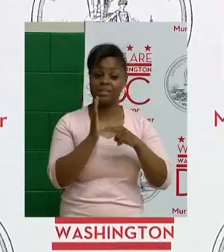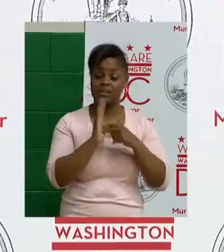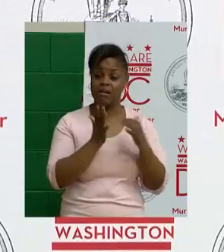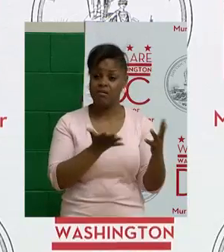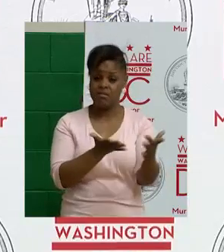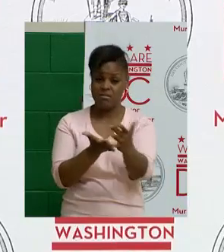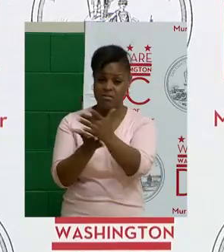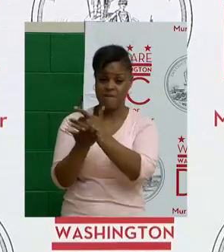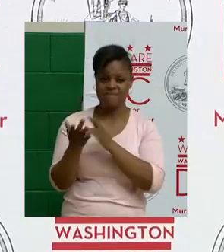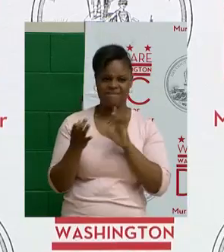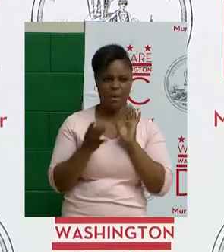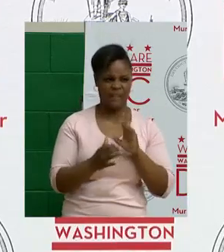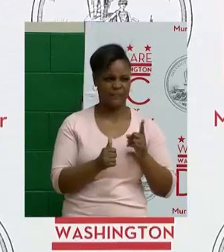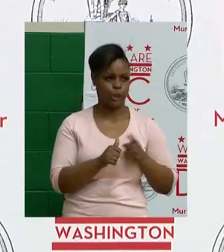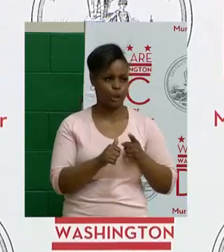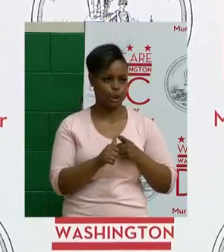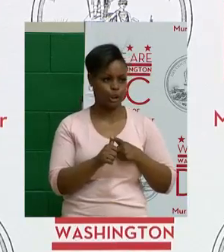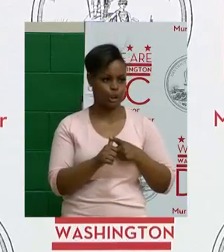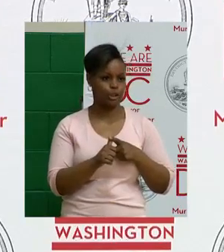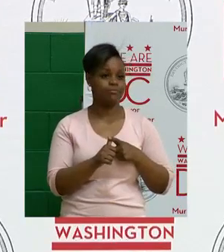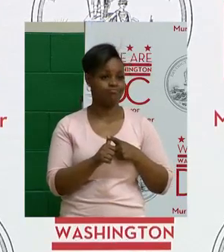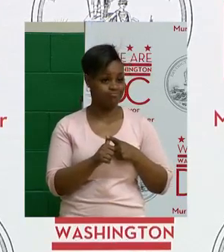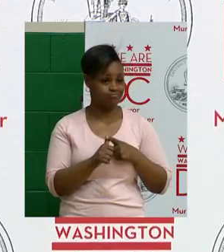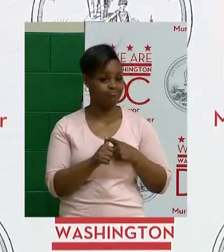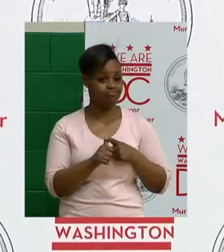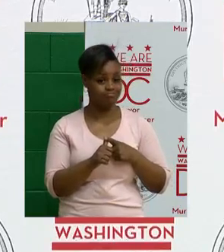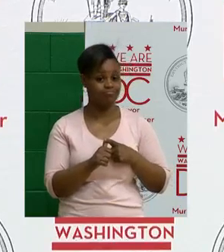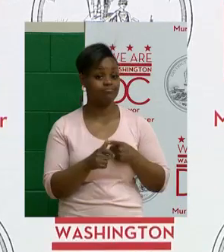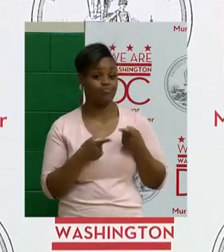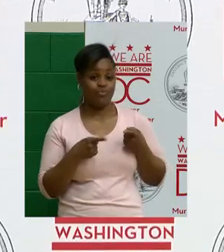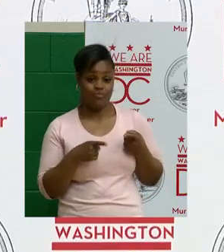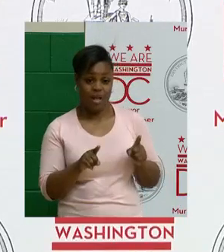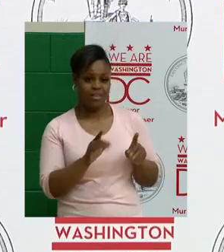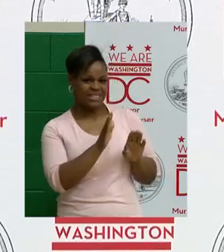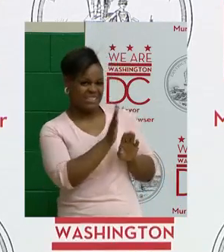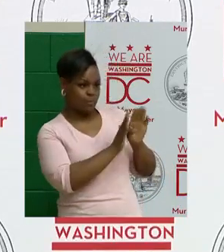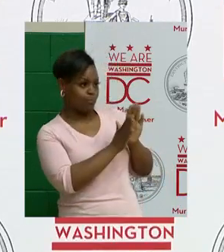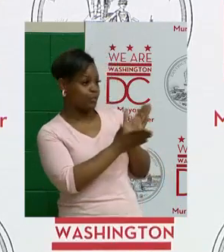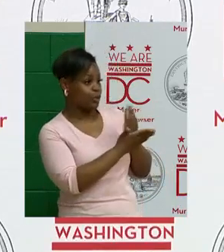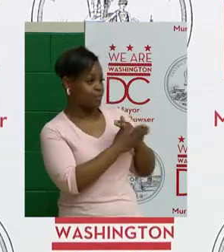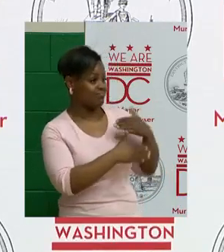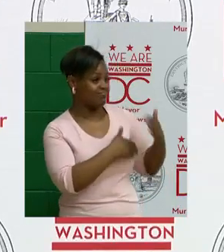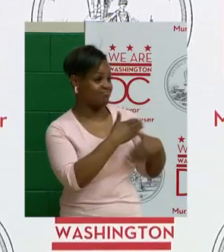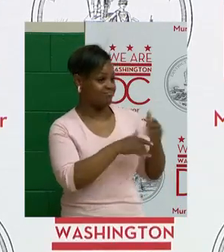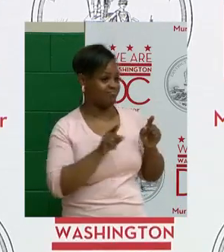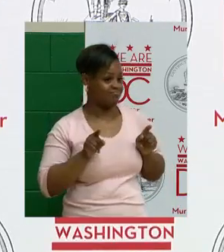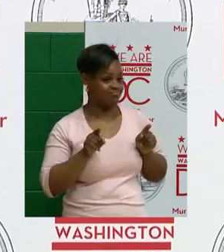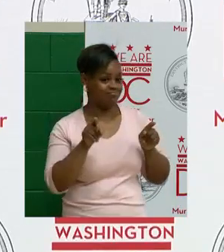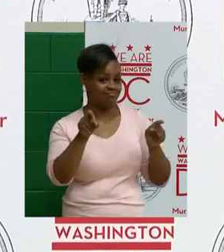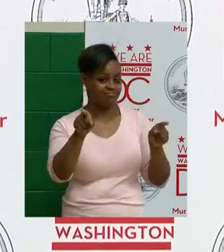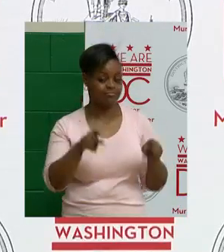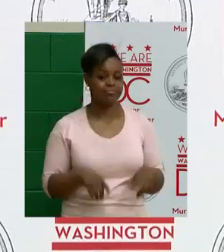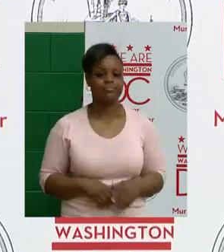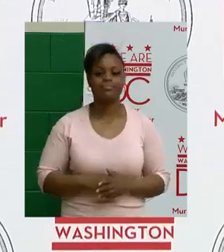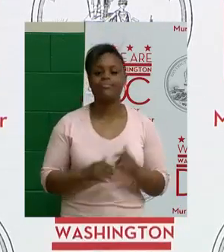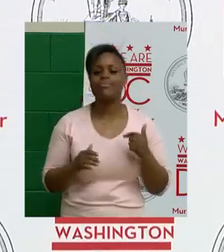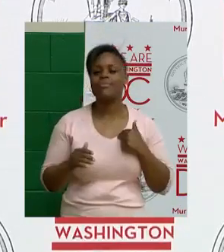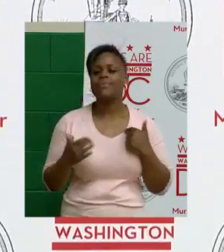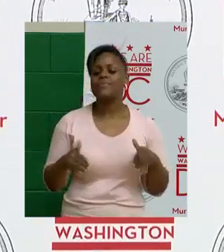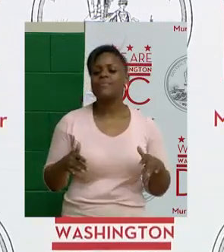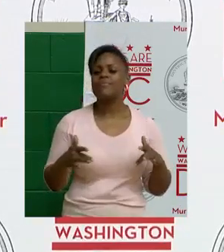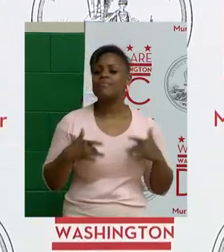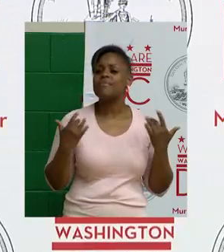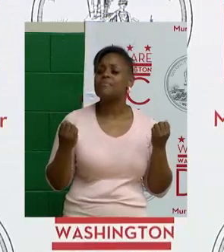feedback from the community as we build this budget. I am delighted that so many members of